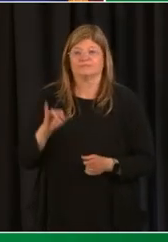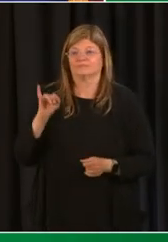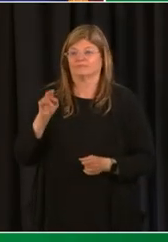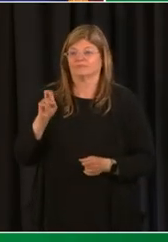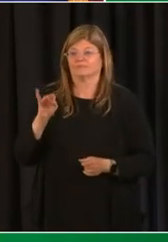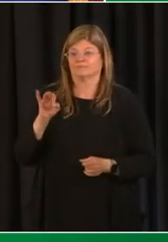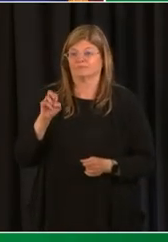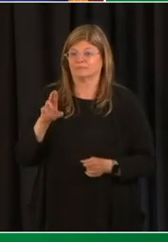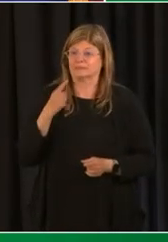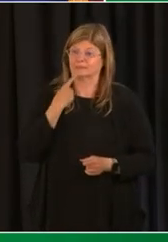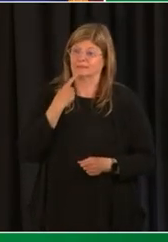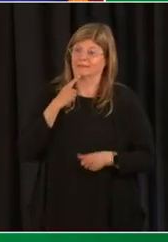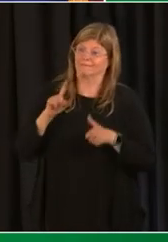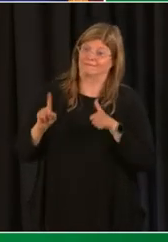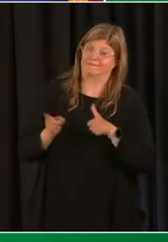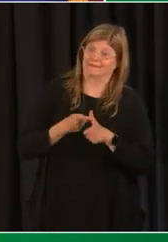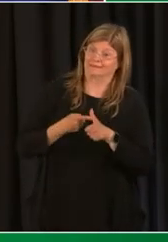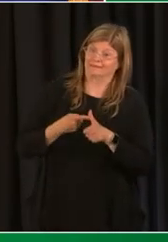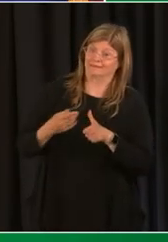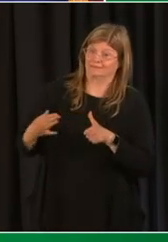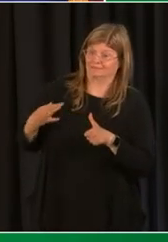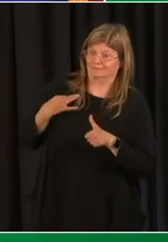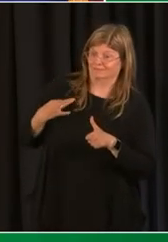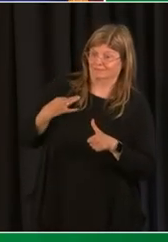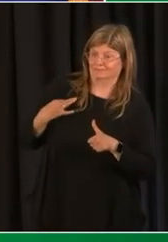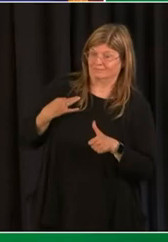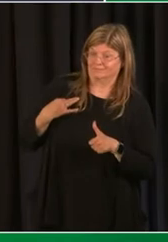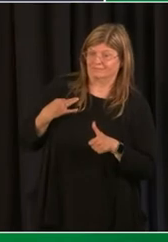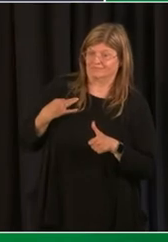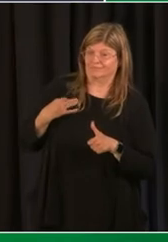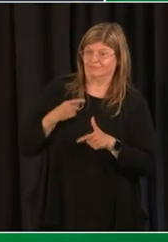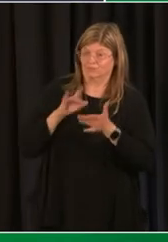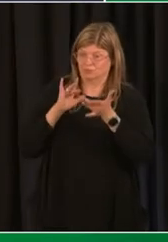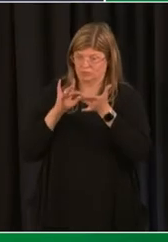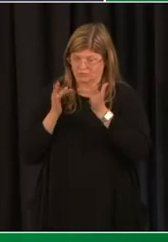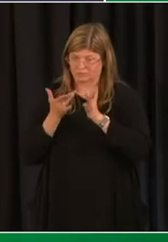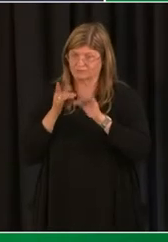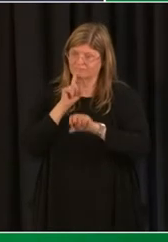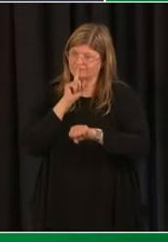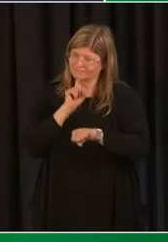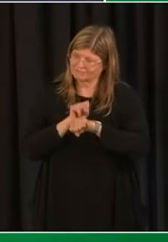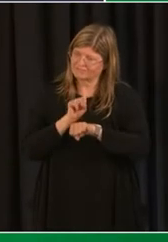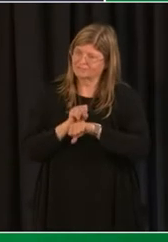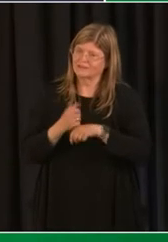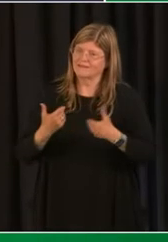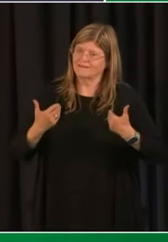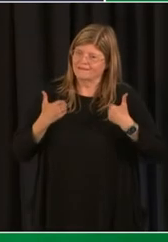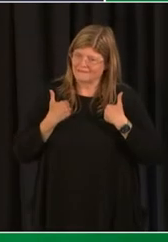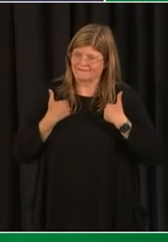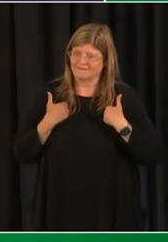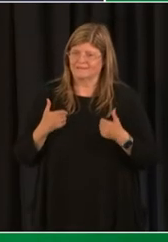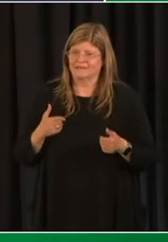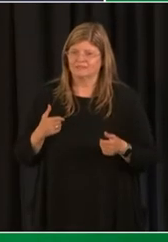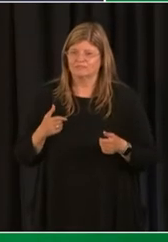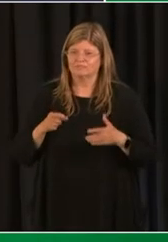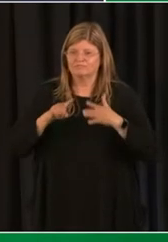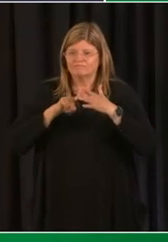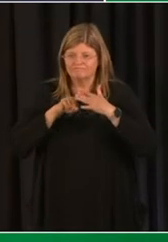So when I initially applied, the website actually has the